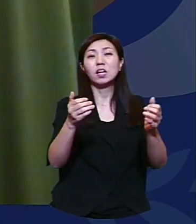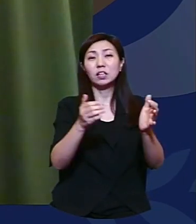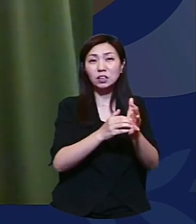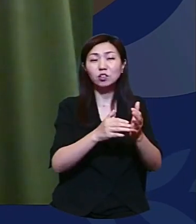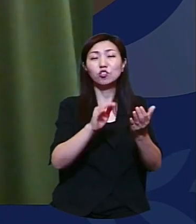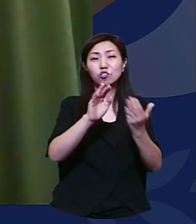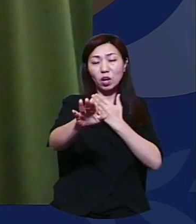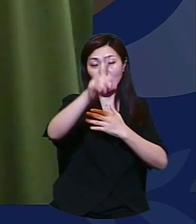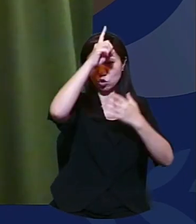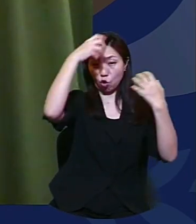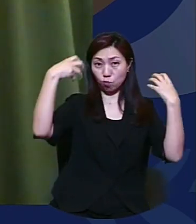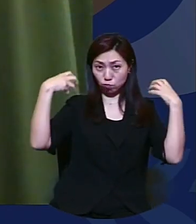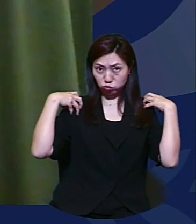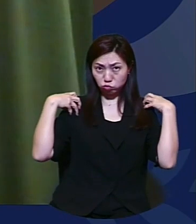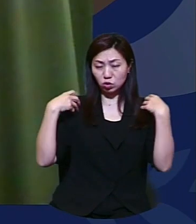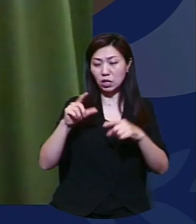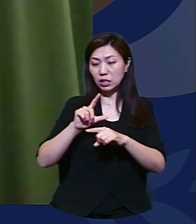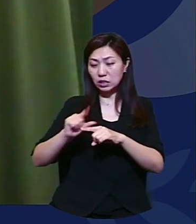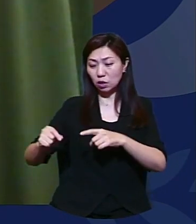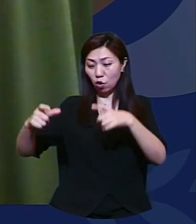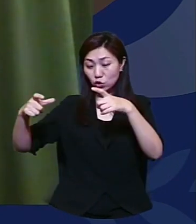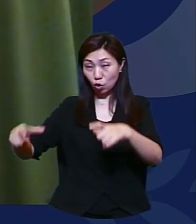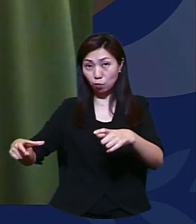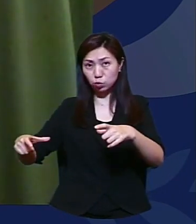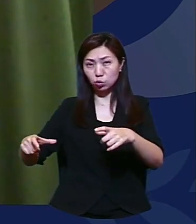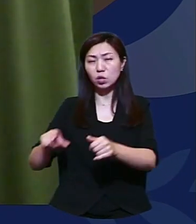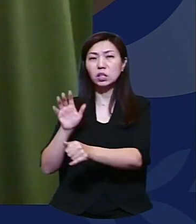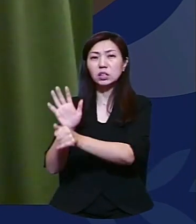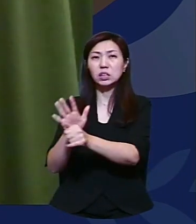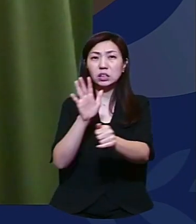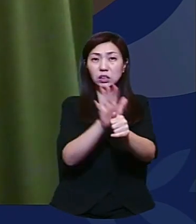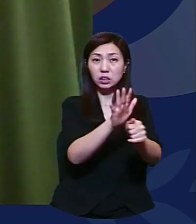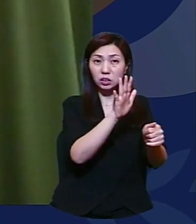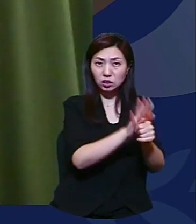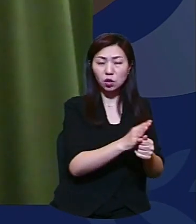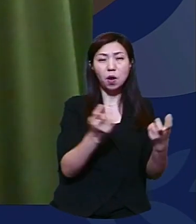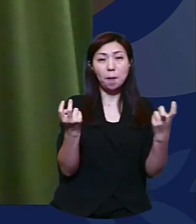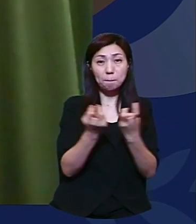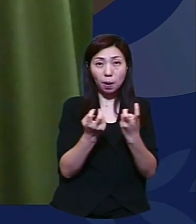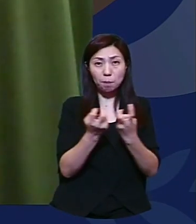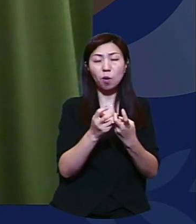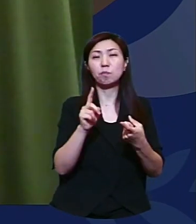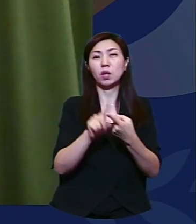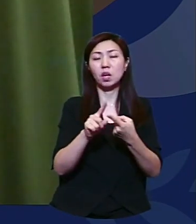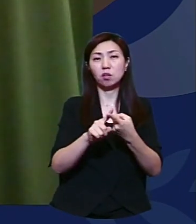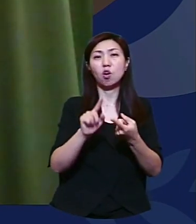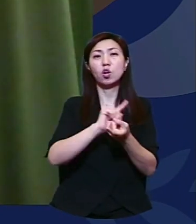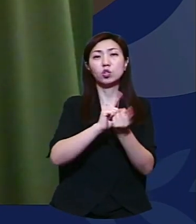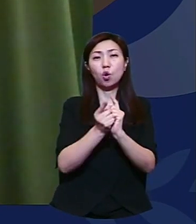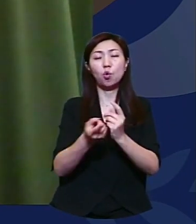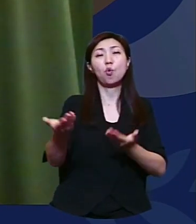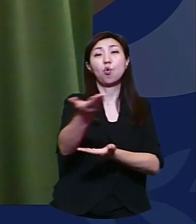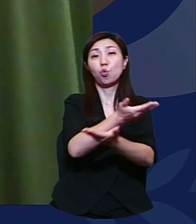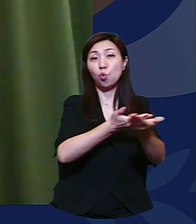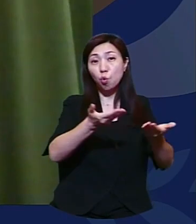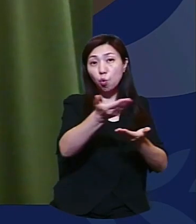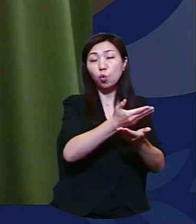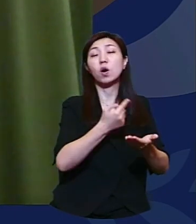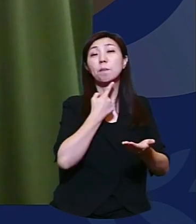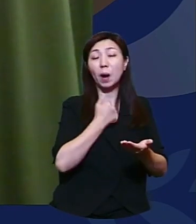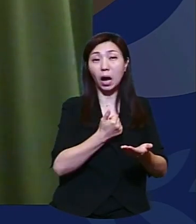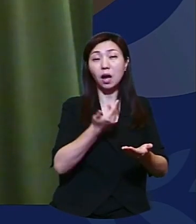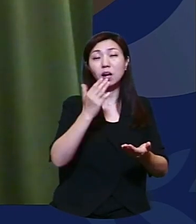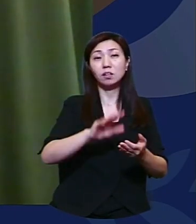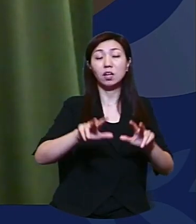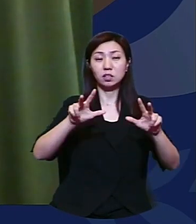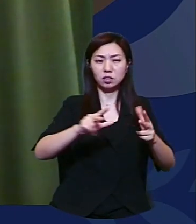resources are offered to those communities based on what the maps look like. And there are now almost 300 chapters in universities in over